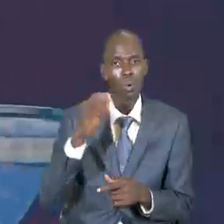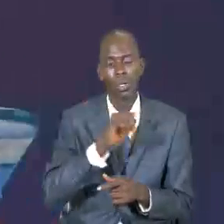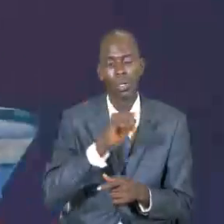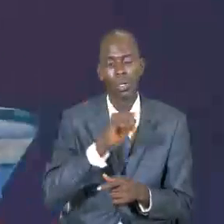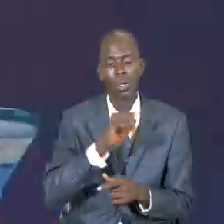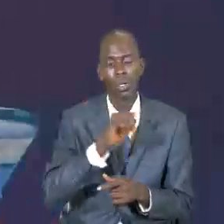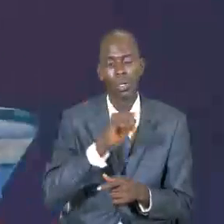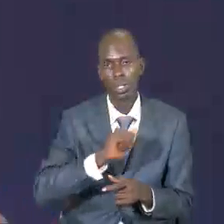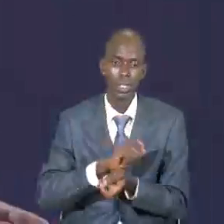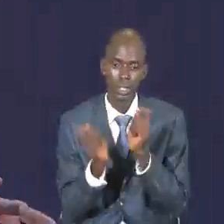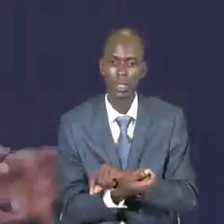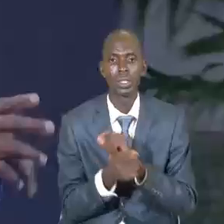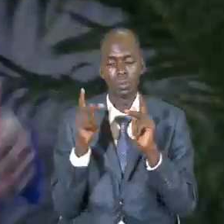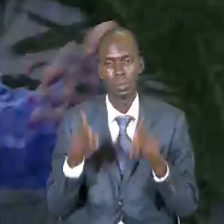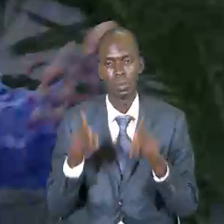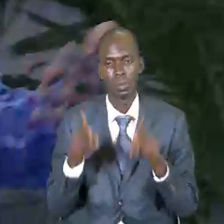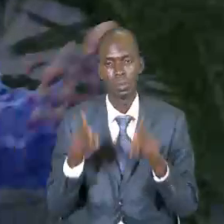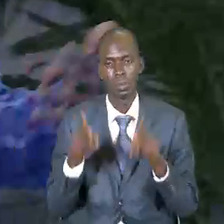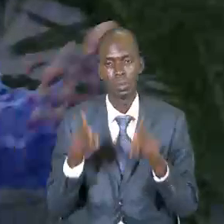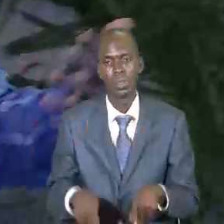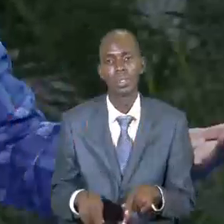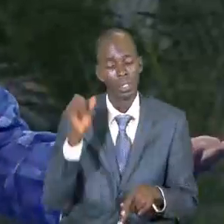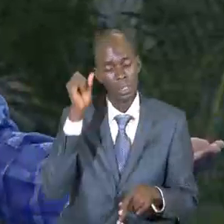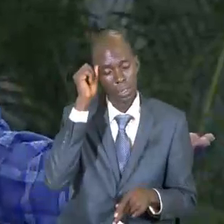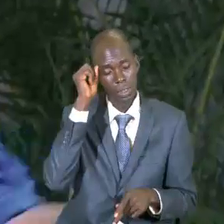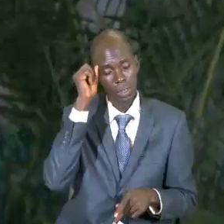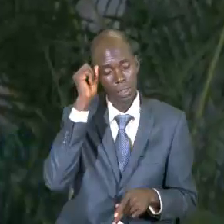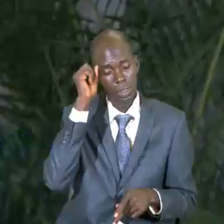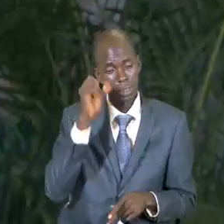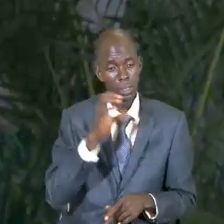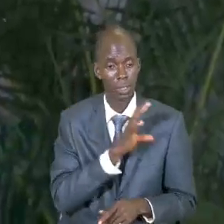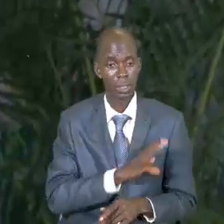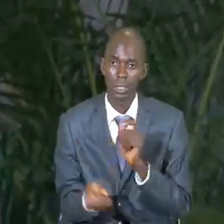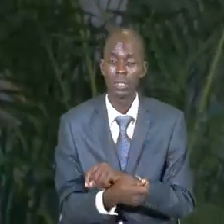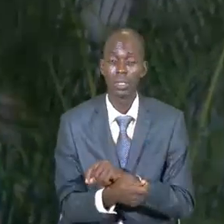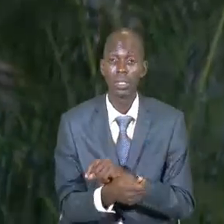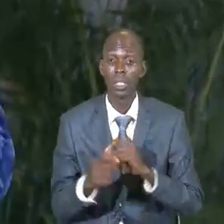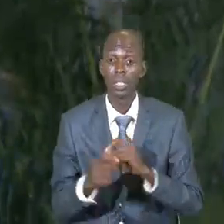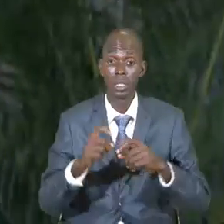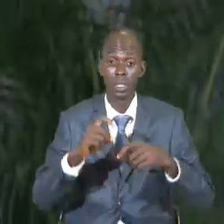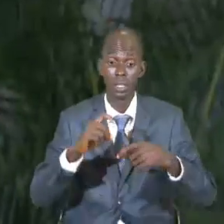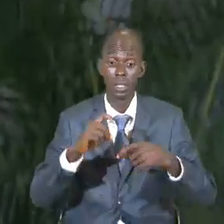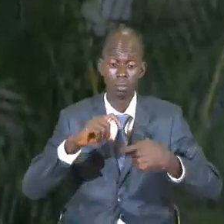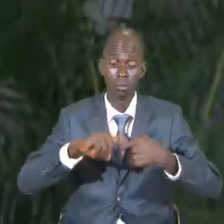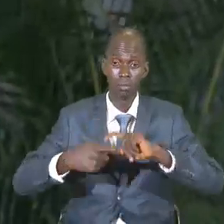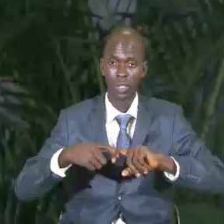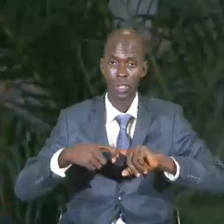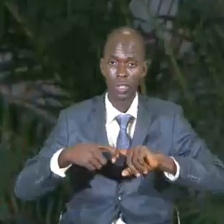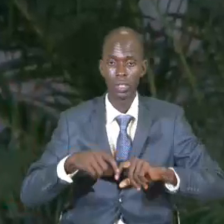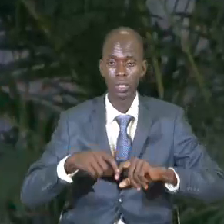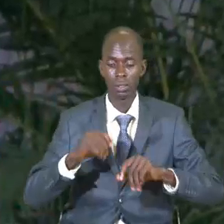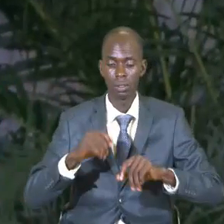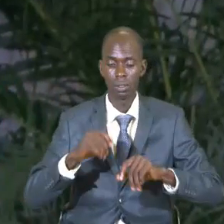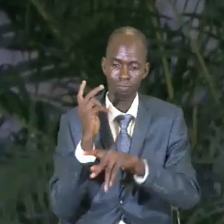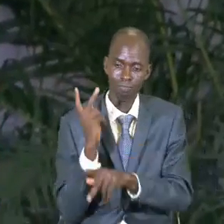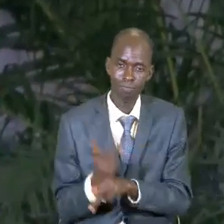him, chained him down. He couldn't do right. He couldn't go up. The good he wanted to do, he